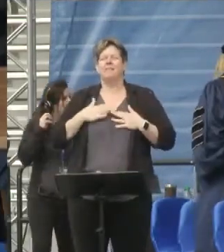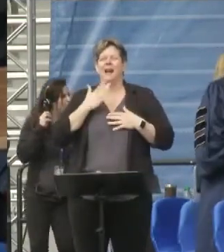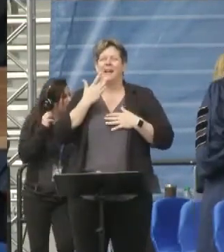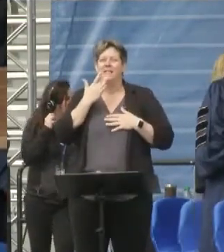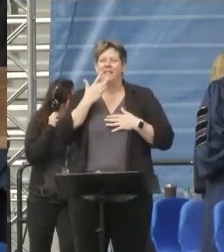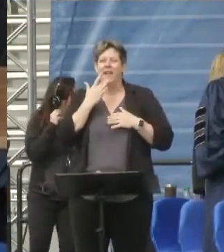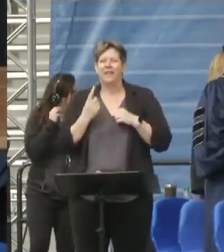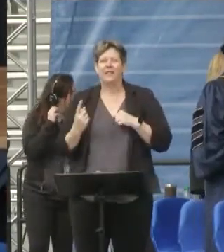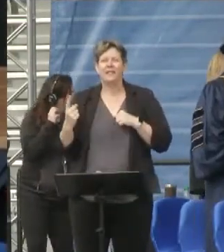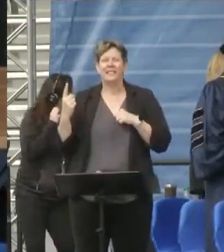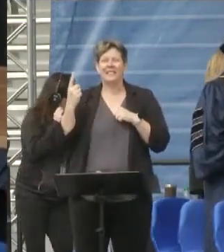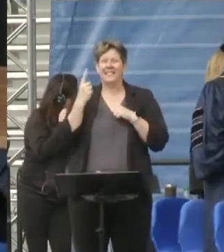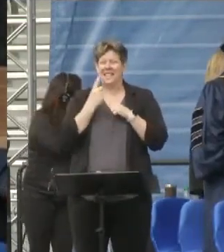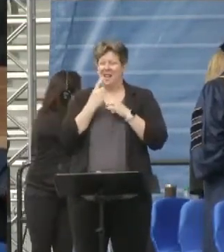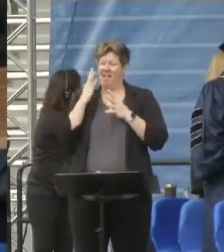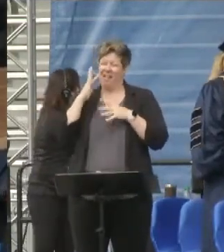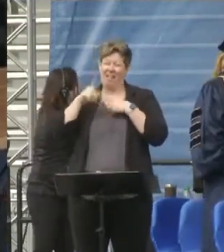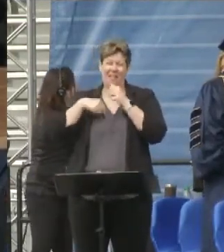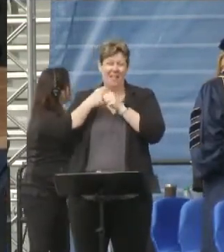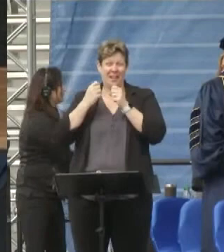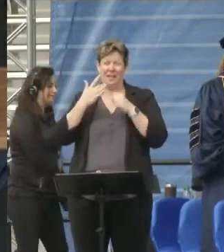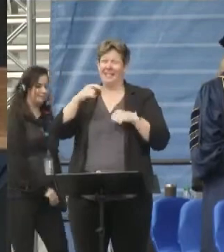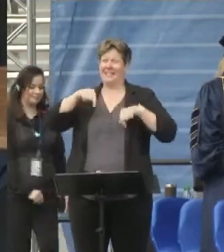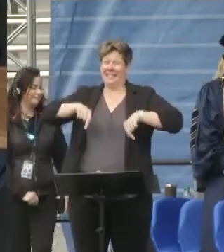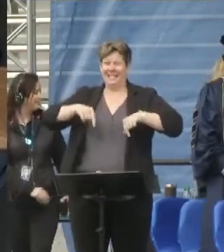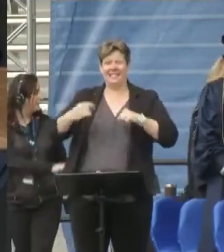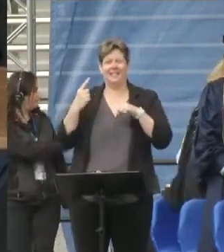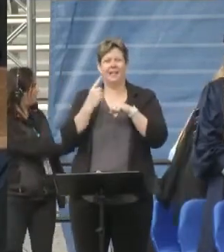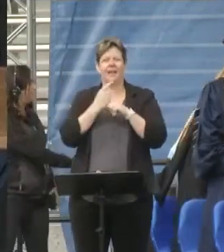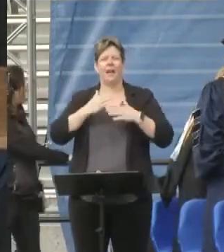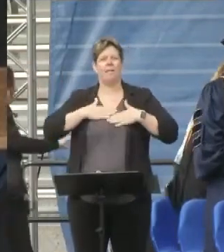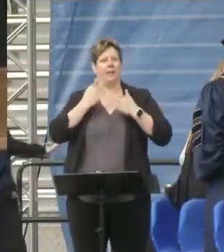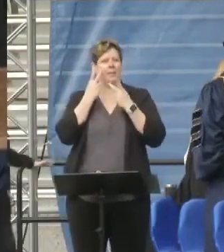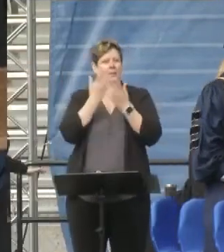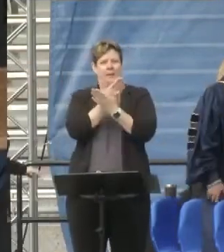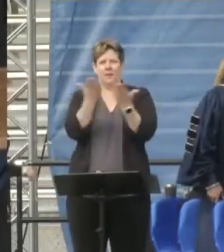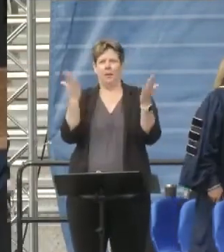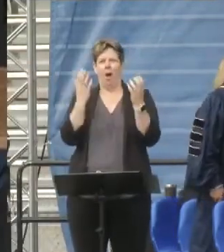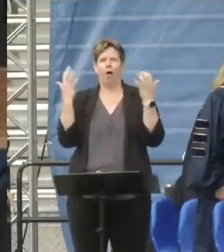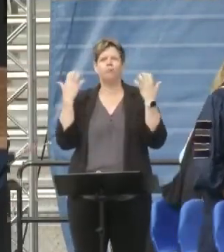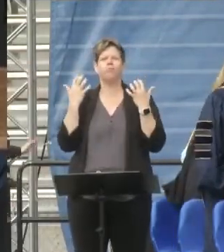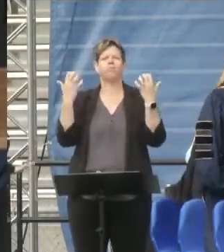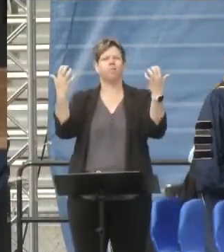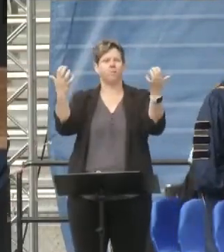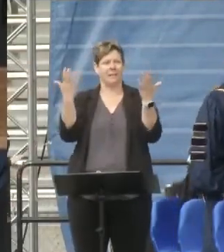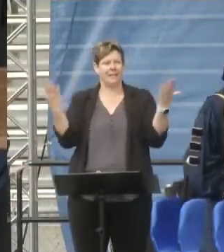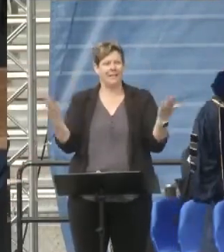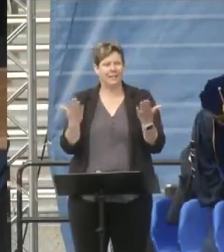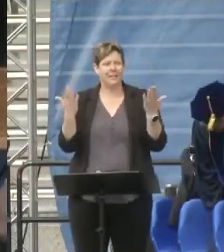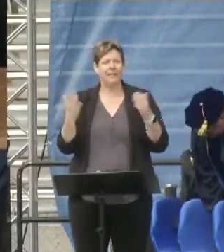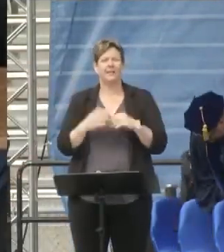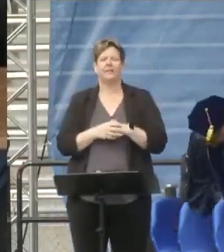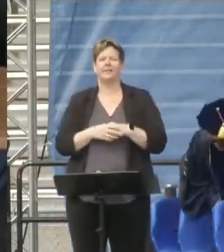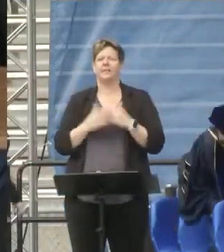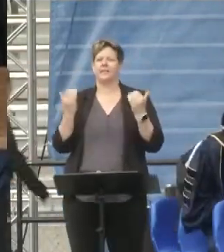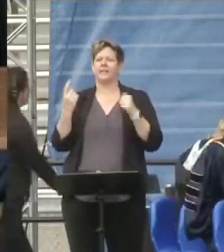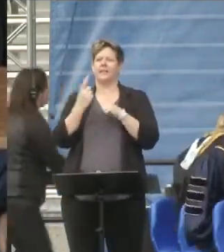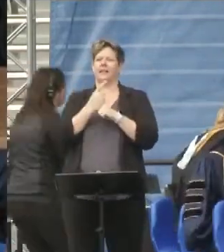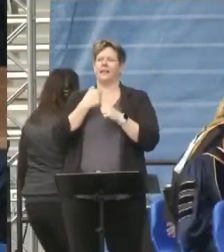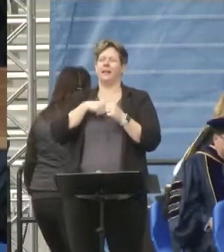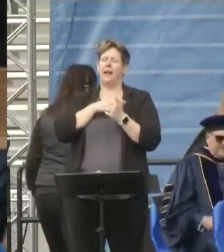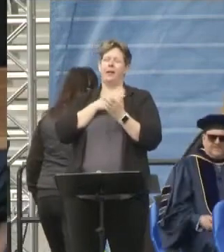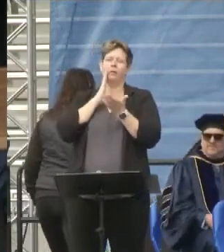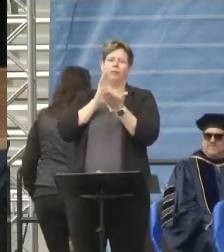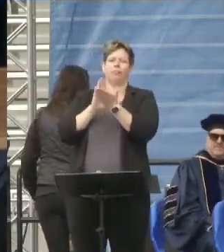favorite day of the year. I am so happy to see you all assembled. Today, we recognize